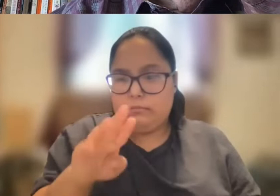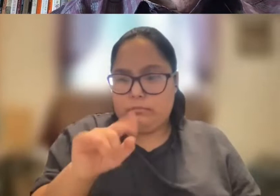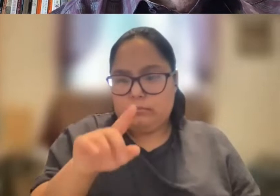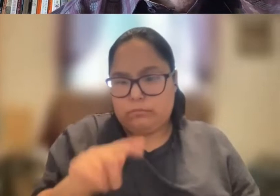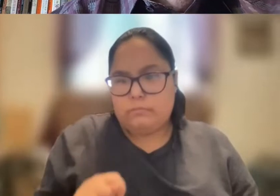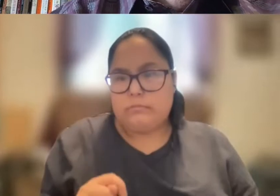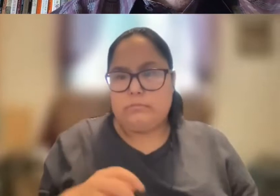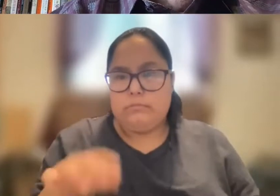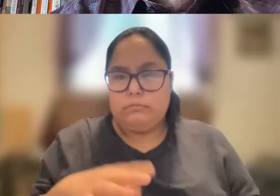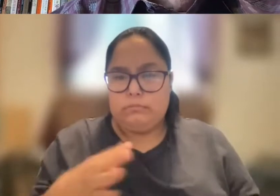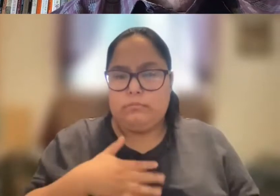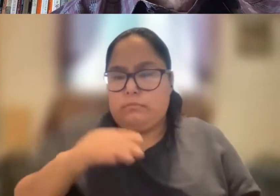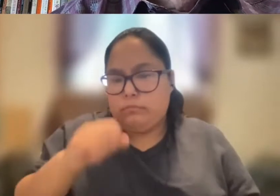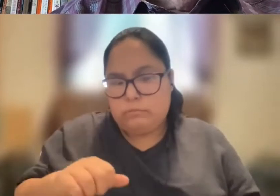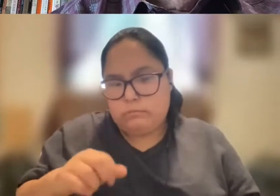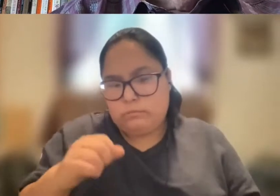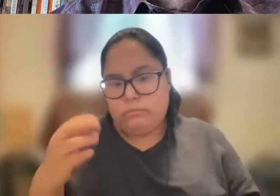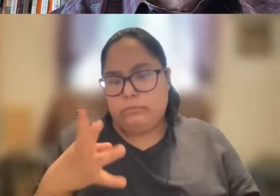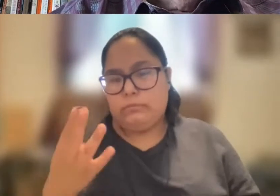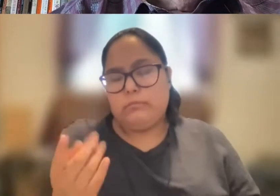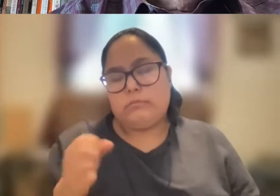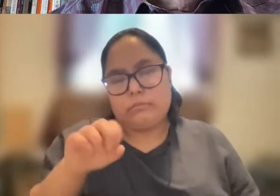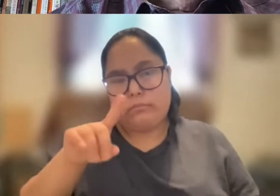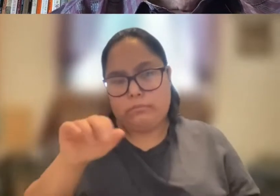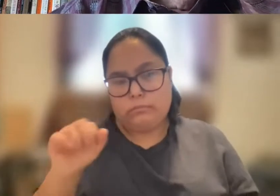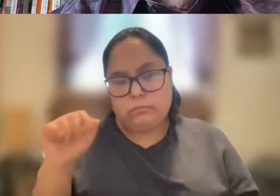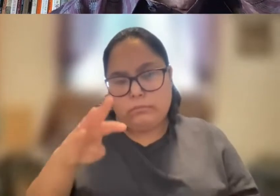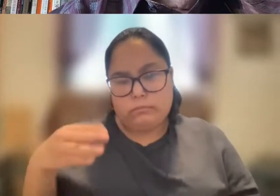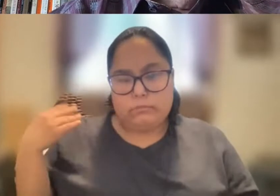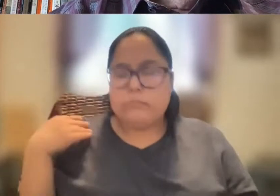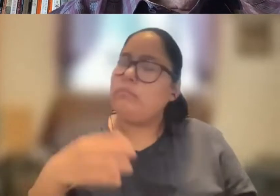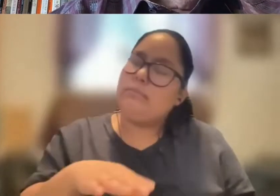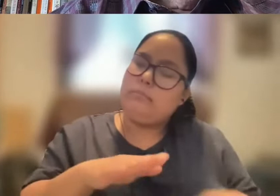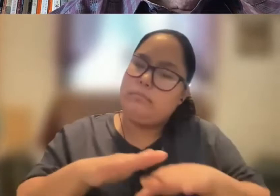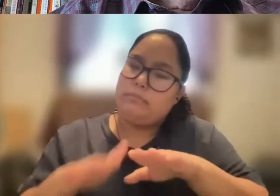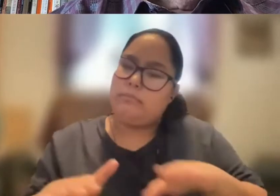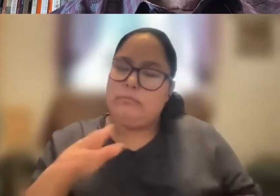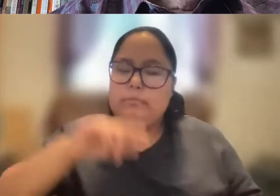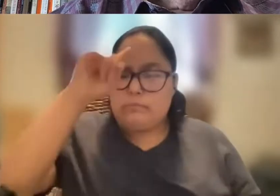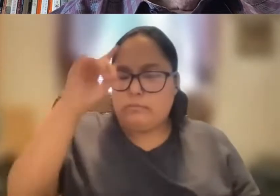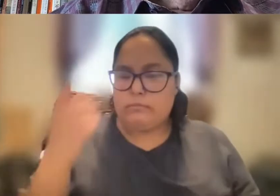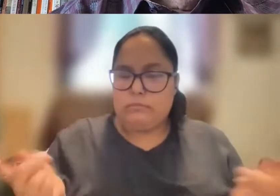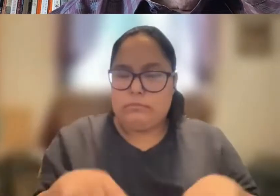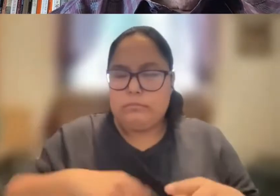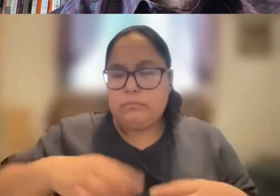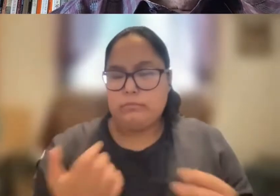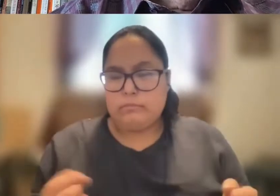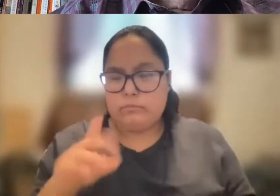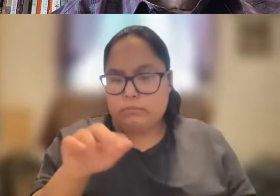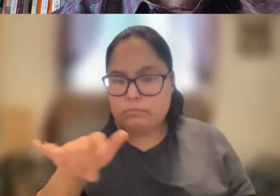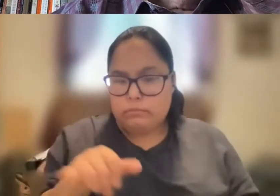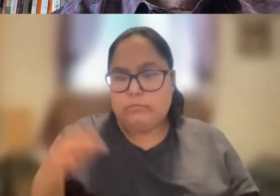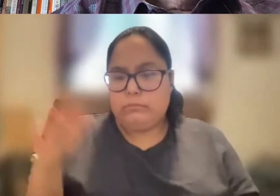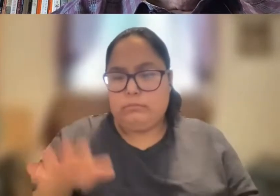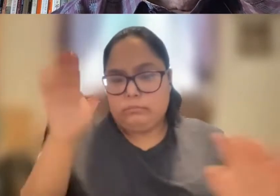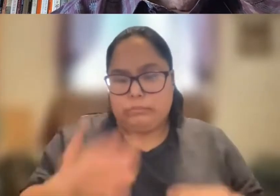asked if he would be my shield, my shoulder to lean on when this happened. And of course, Murray was grateful to